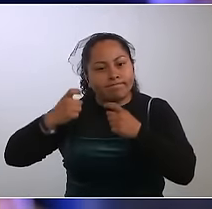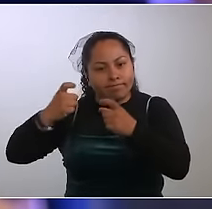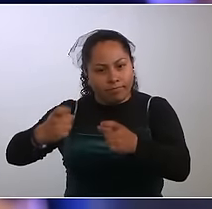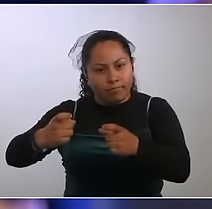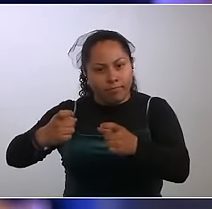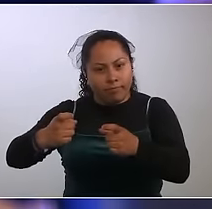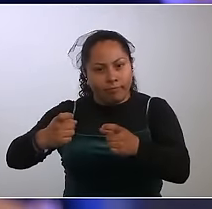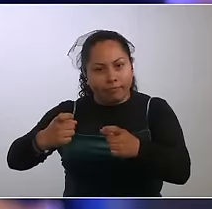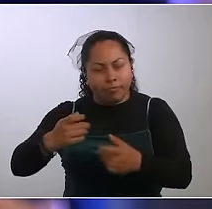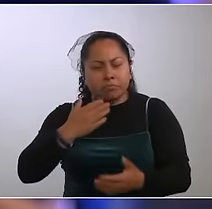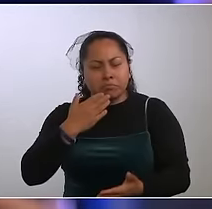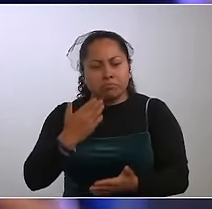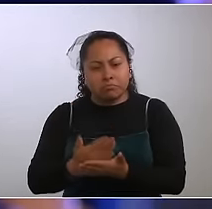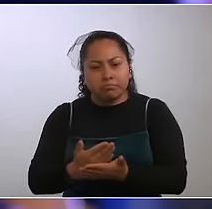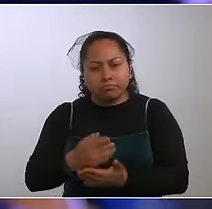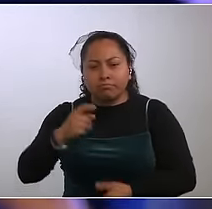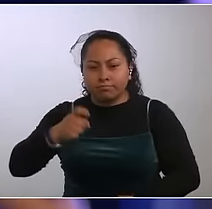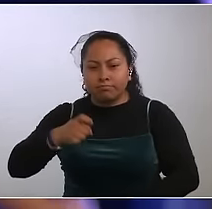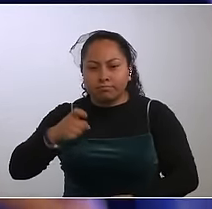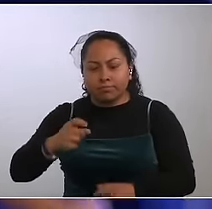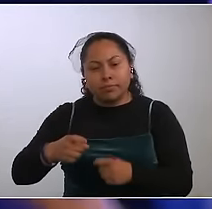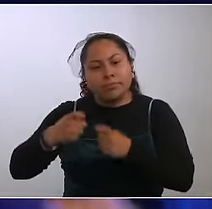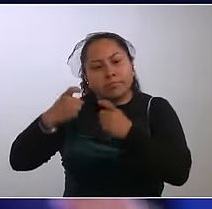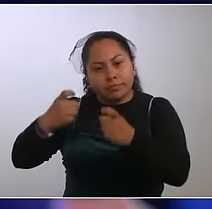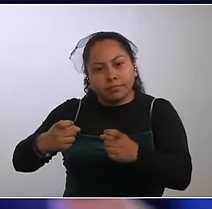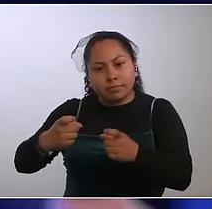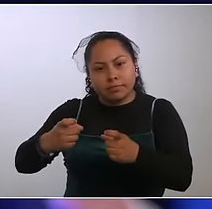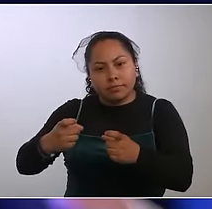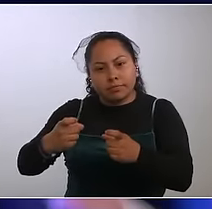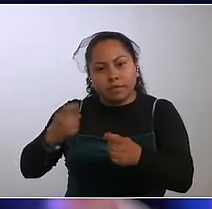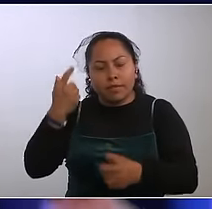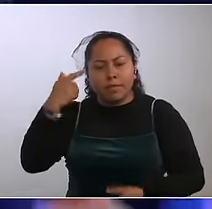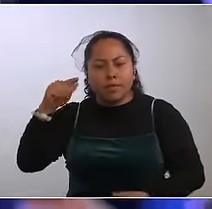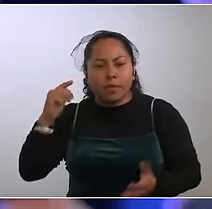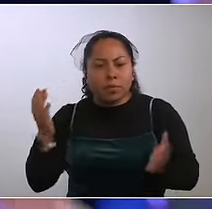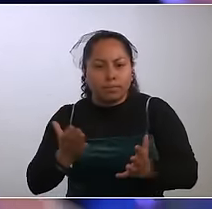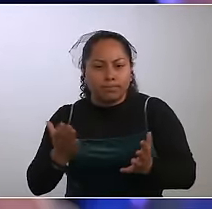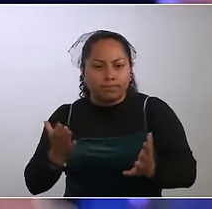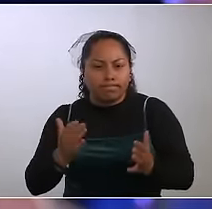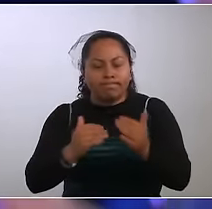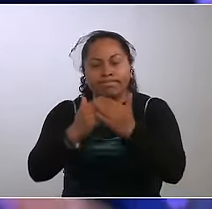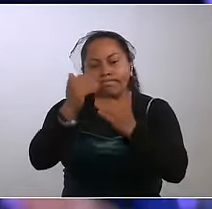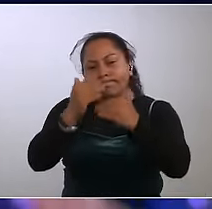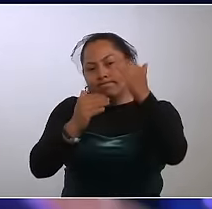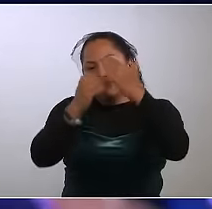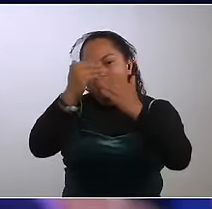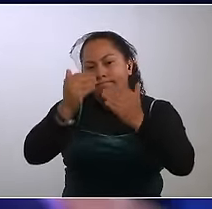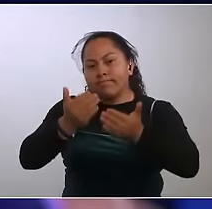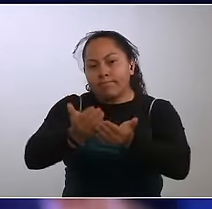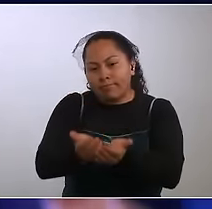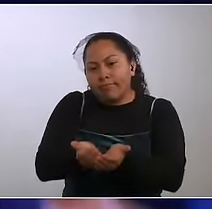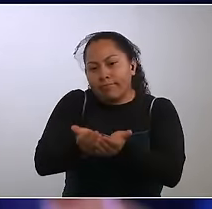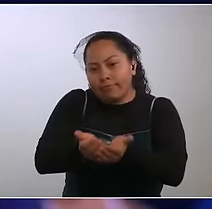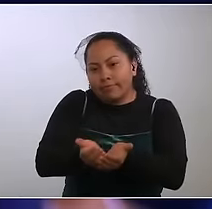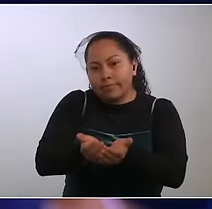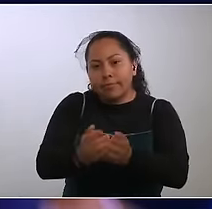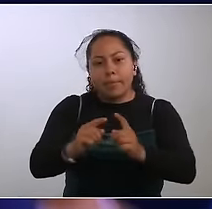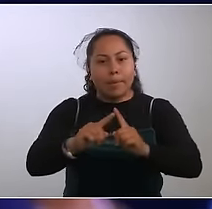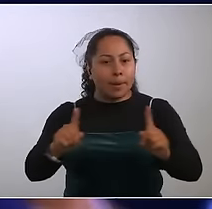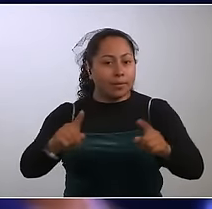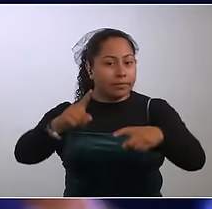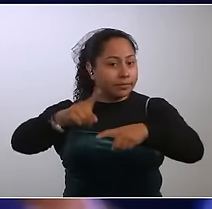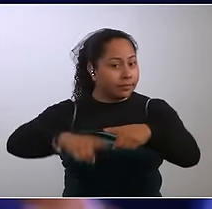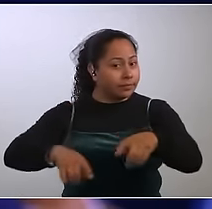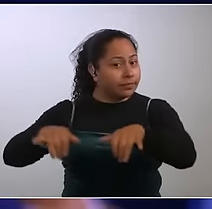los necesitamos. ¿Para qué? To build the ark. Para edificar el arca. But we can't stay in the ark. Pero no podemos permanecer en el arca.